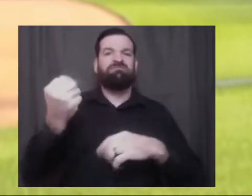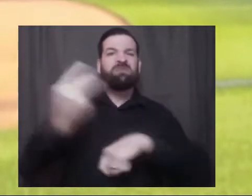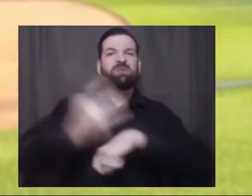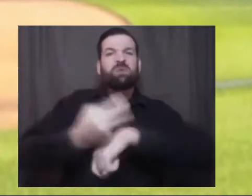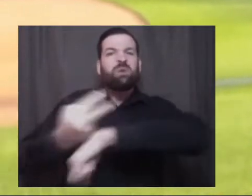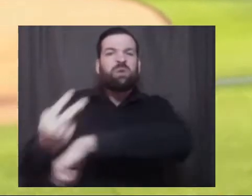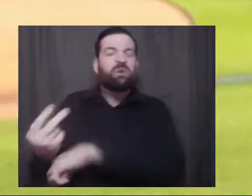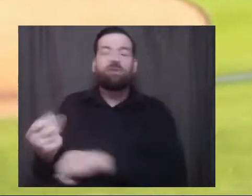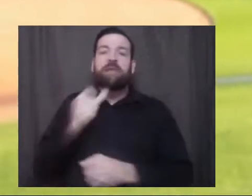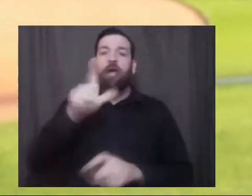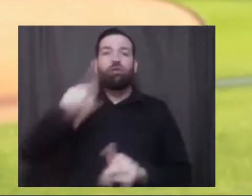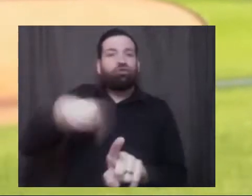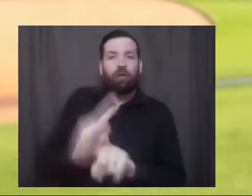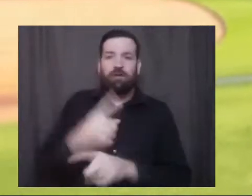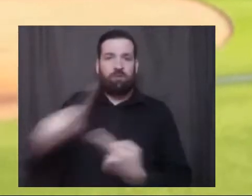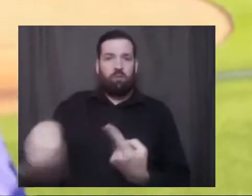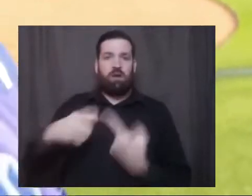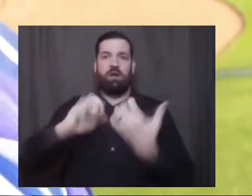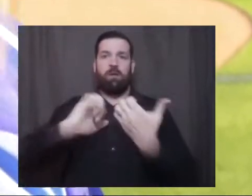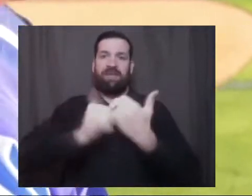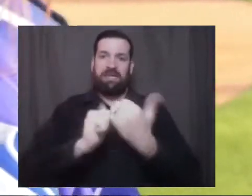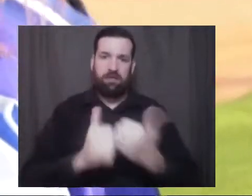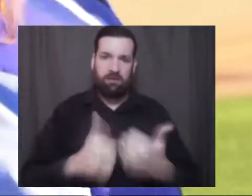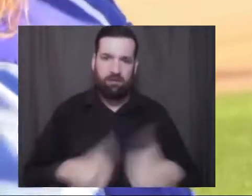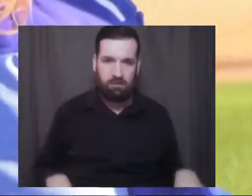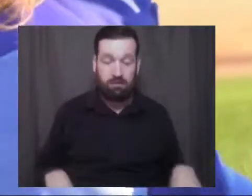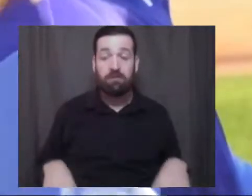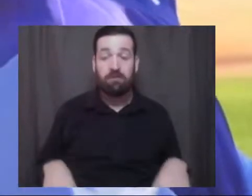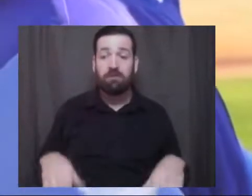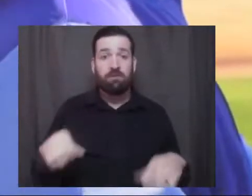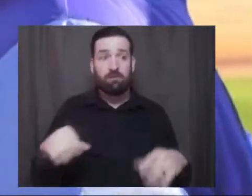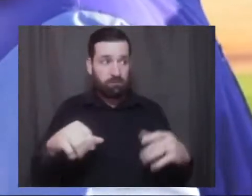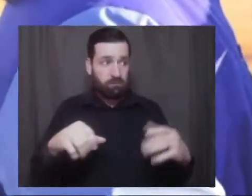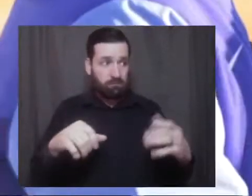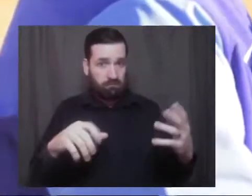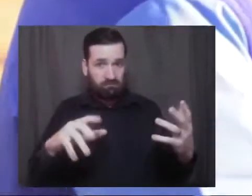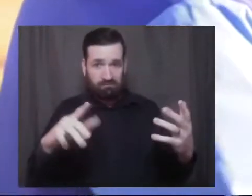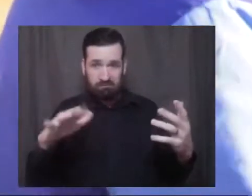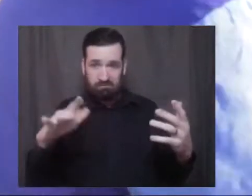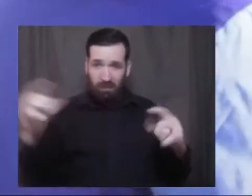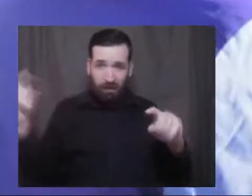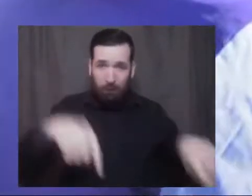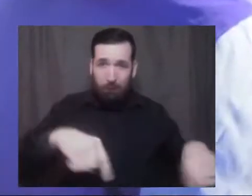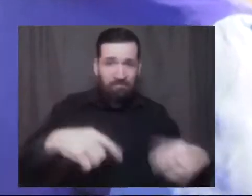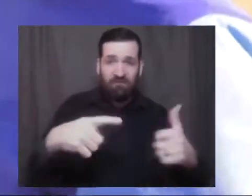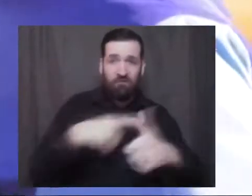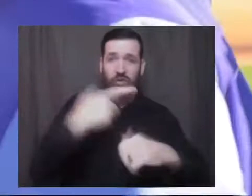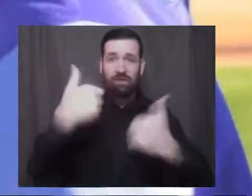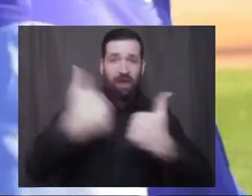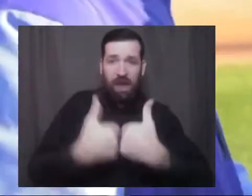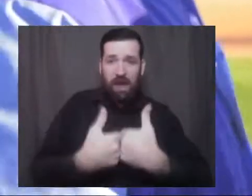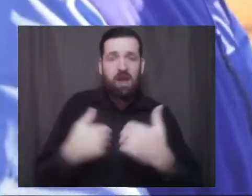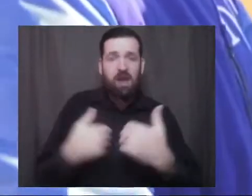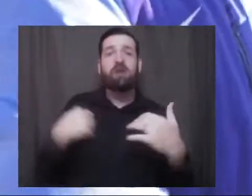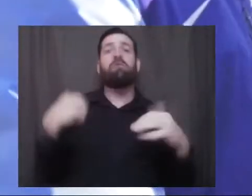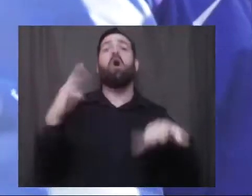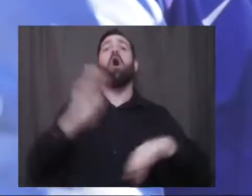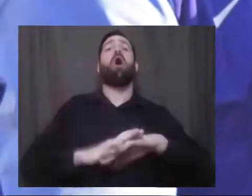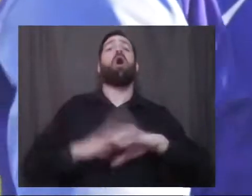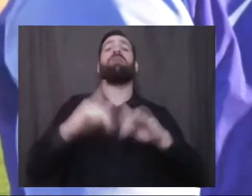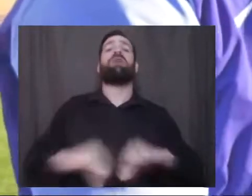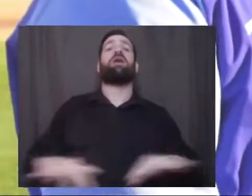compete. So does it ever get old, opening day, coming out here and just taking these first steps down onto the field and just kind of